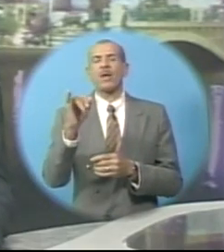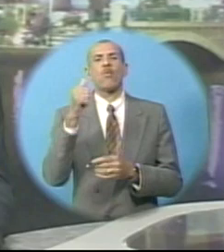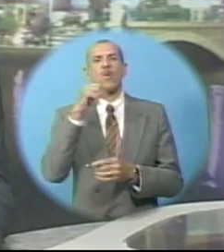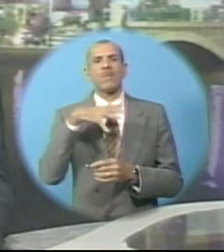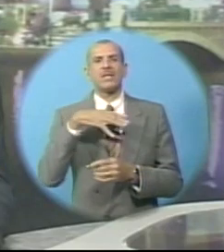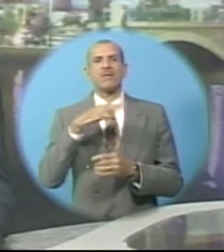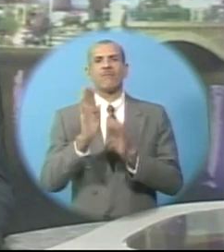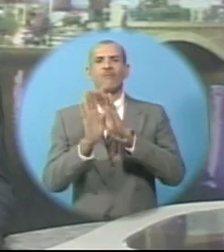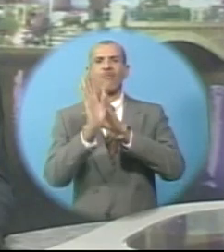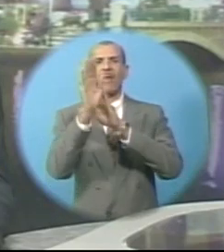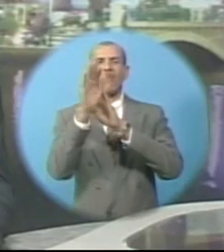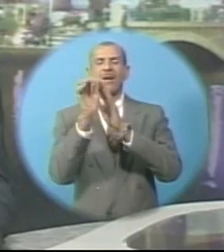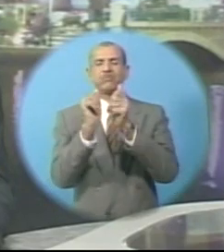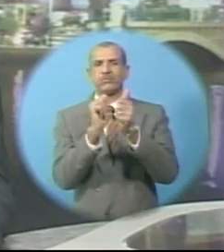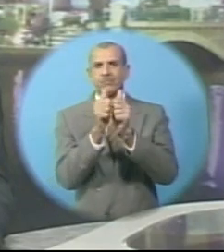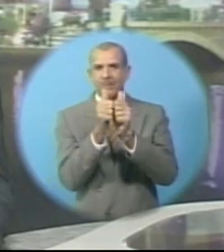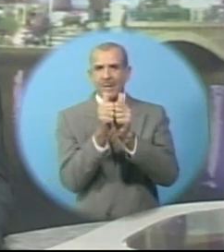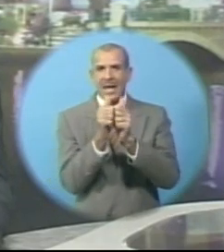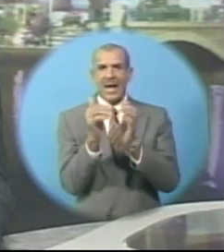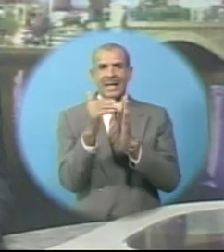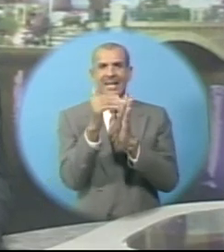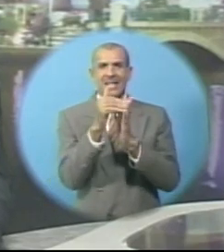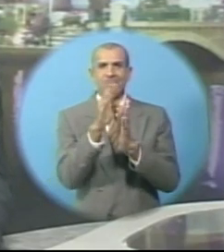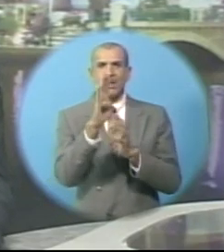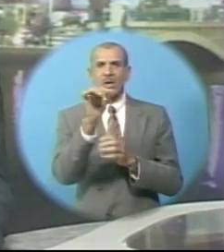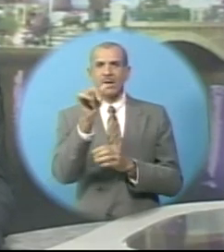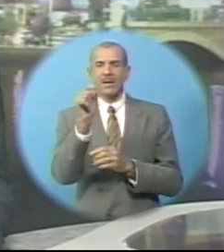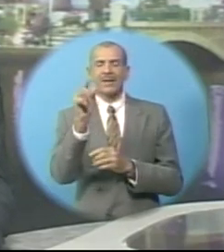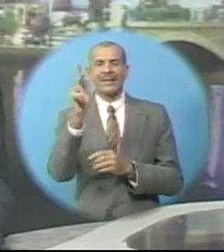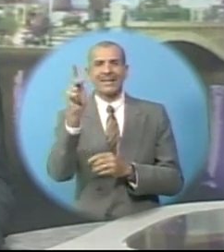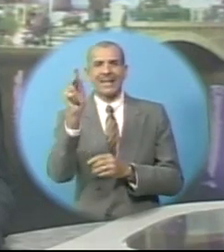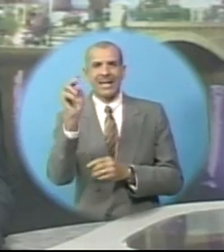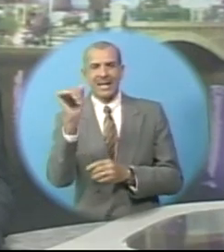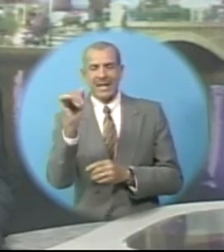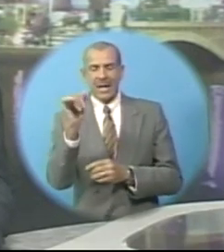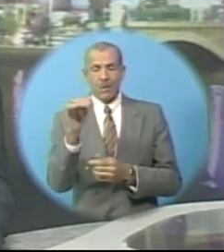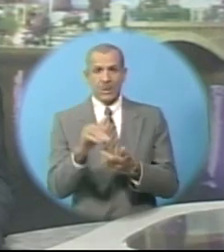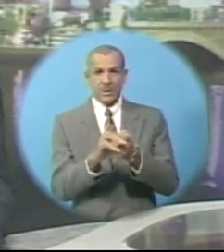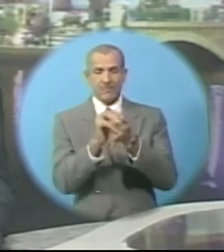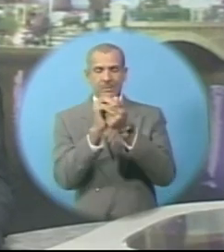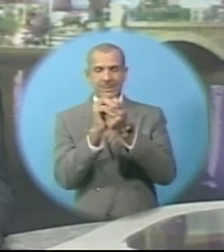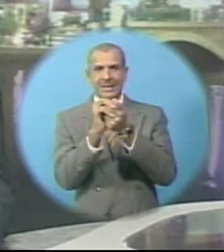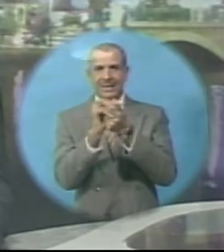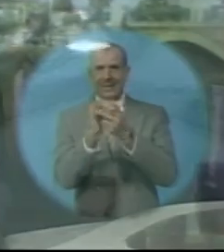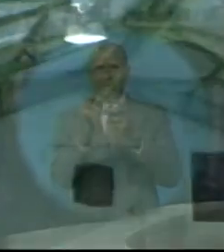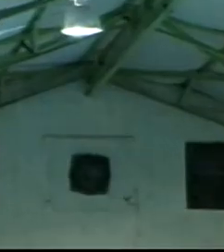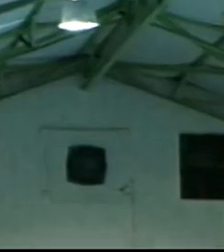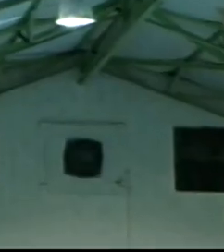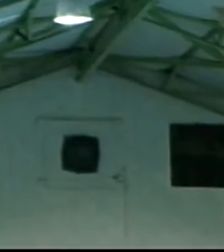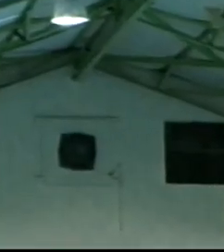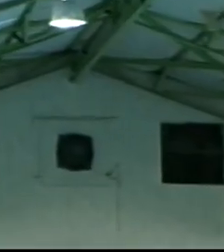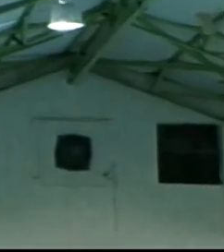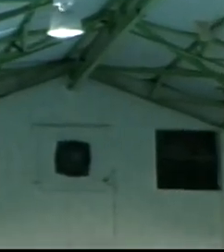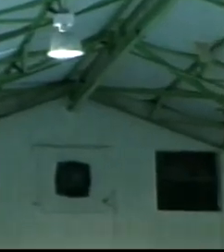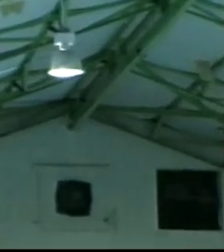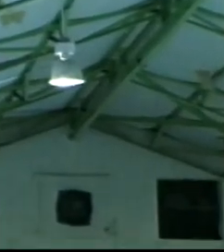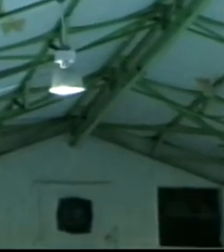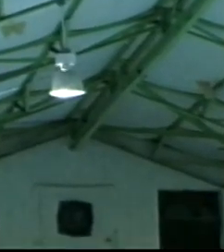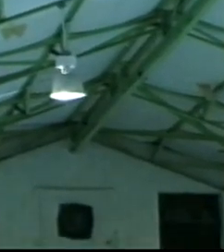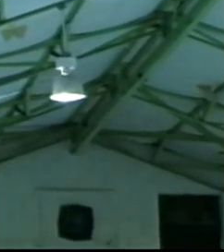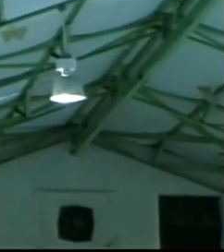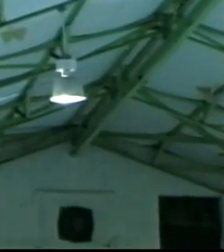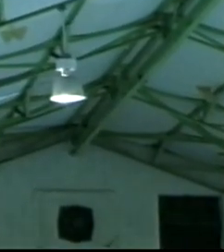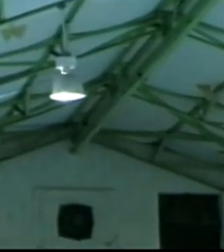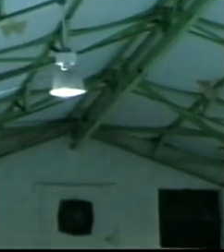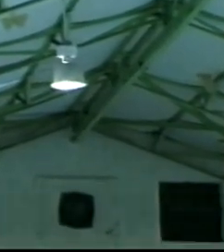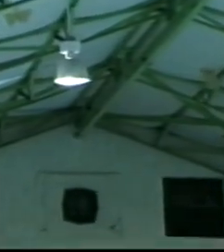League, and victory against Burger King Clapham Toners would have secured the title. However, a leak developed in the roof at the Kensington